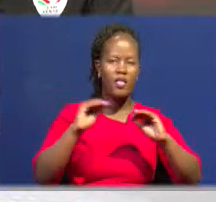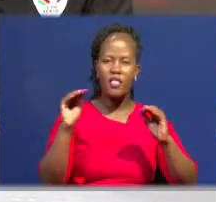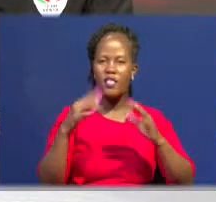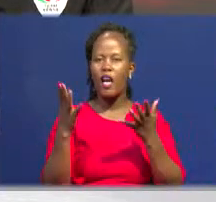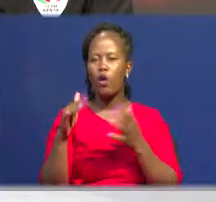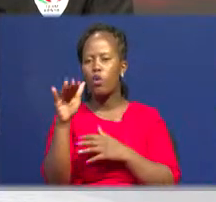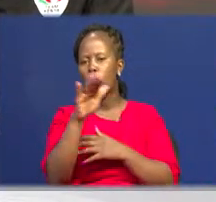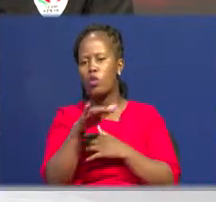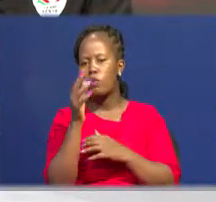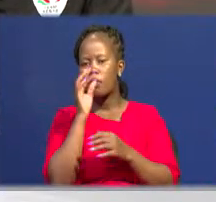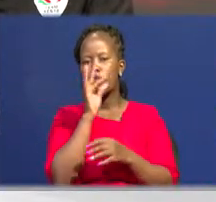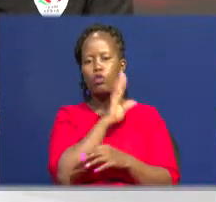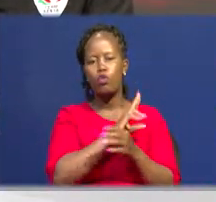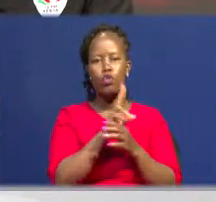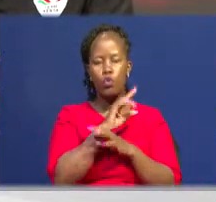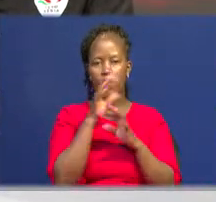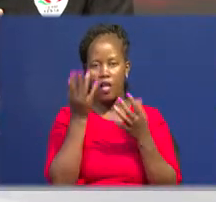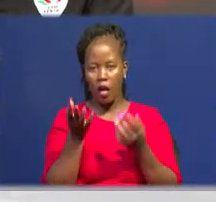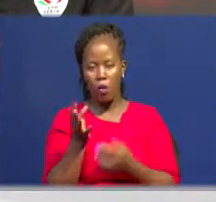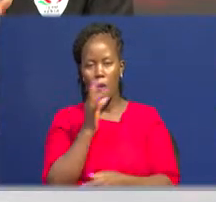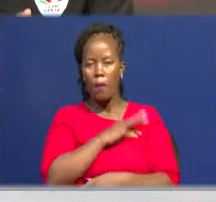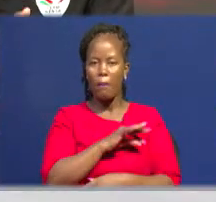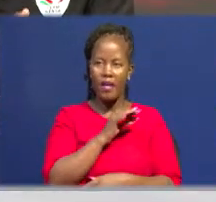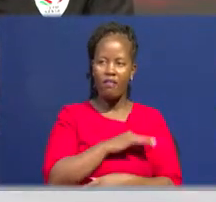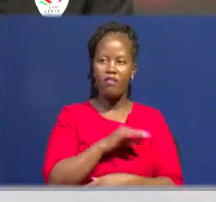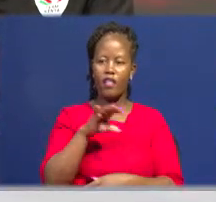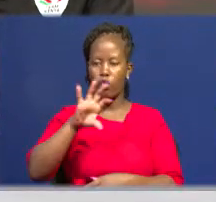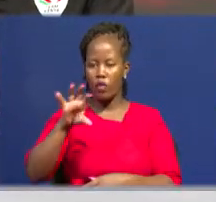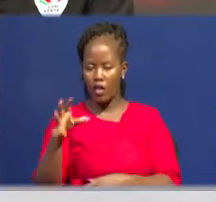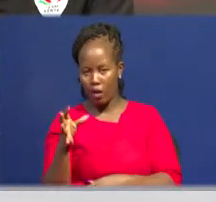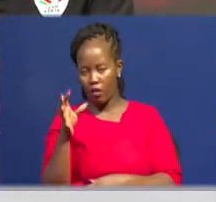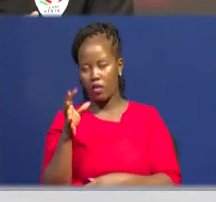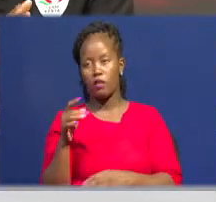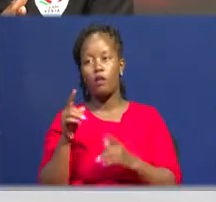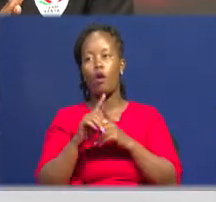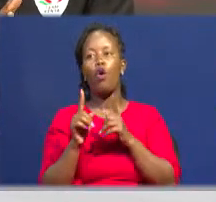with the space, to the county and how much they can offer